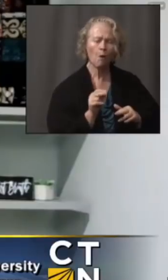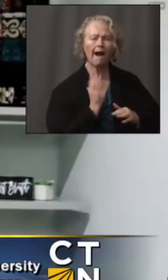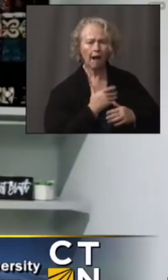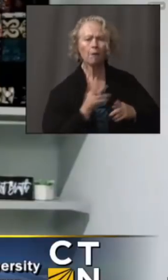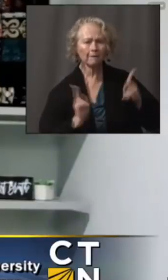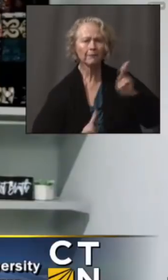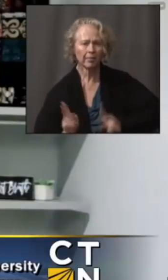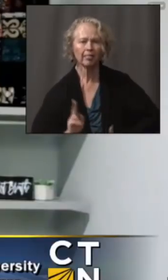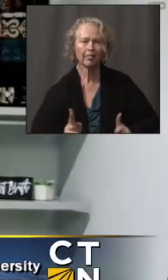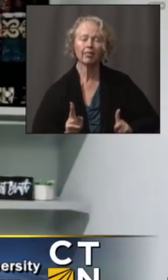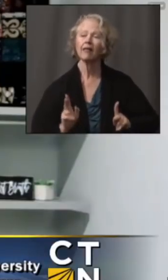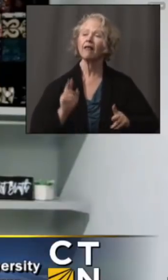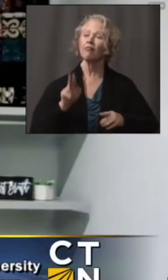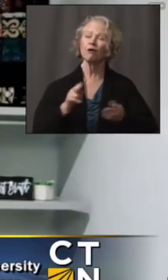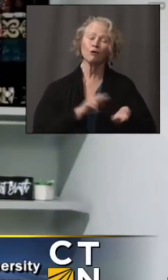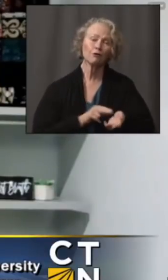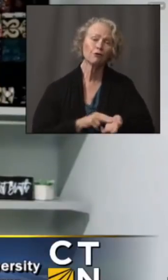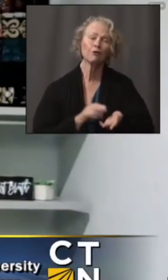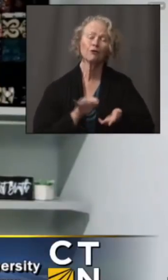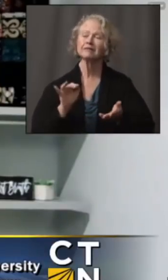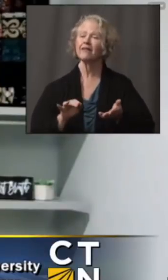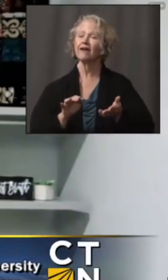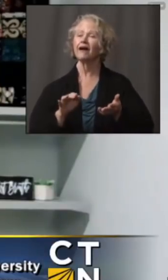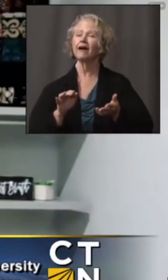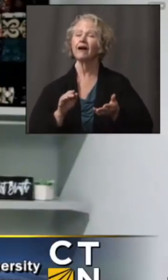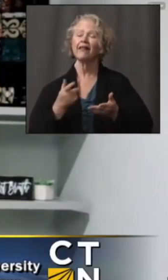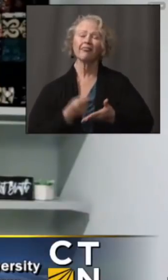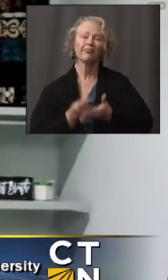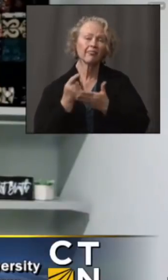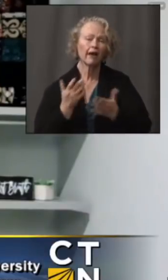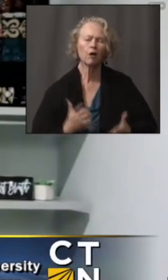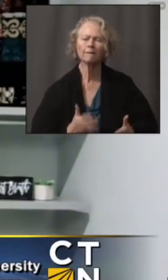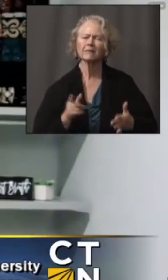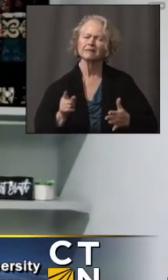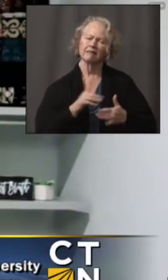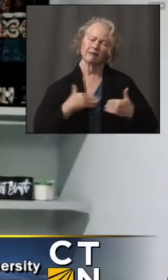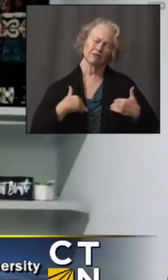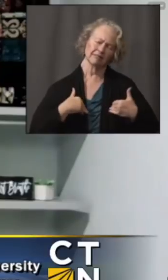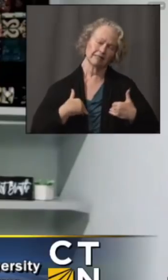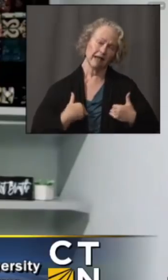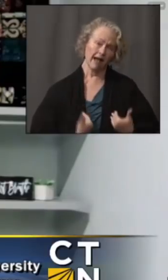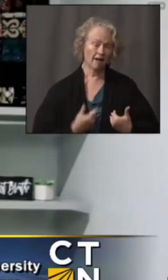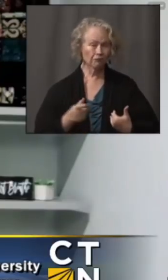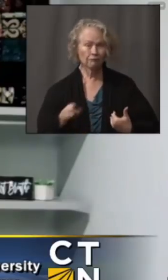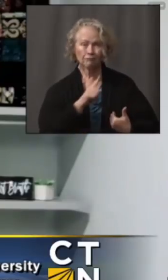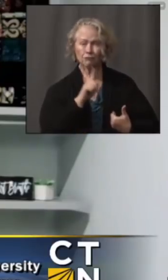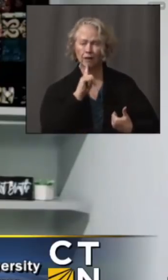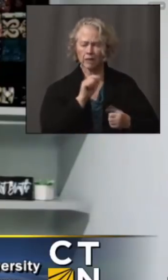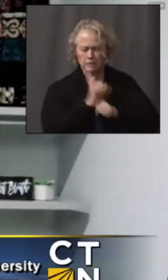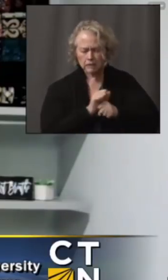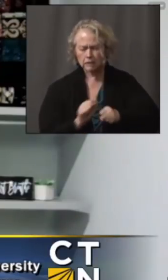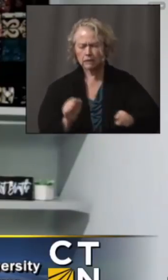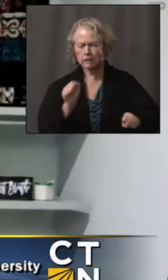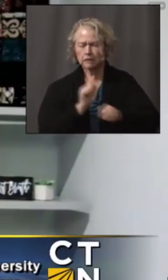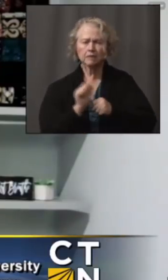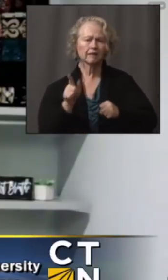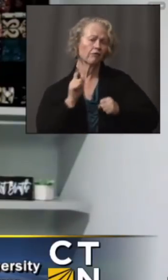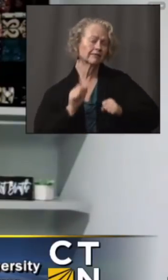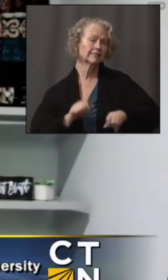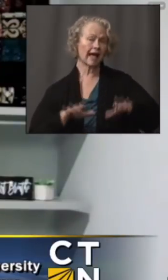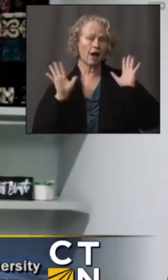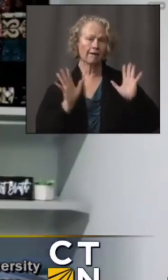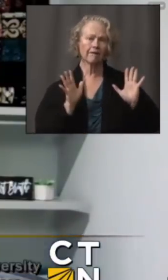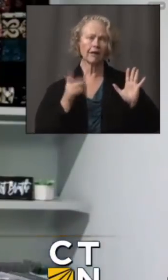therapists, who are tired and who are making great sacrifice for all of us. It's important that the resource be there for those who need